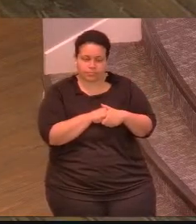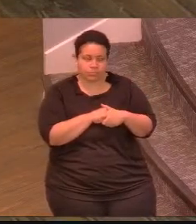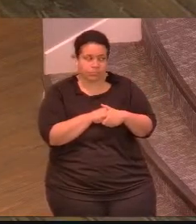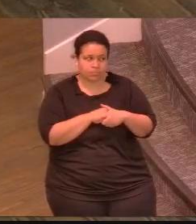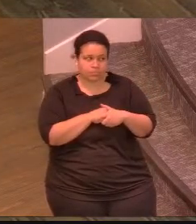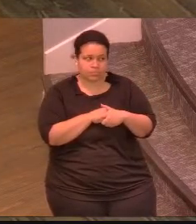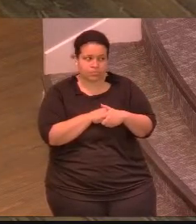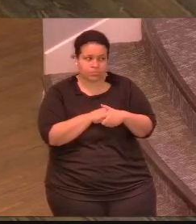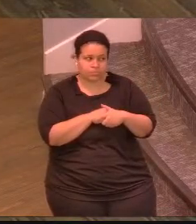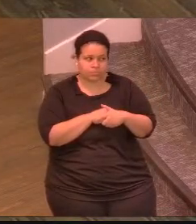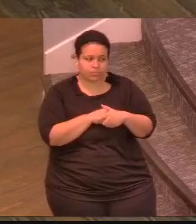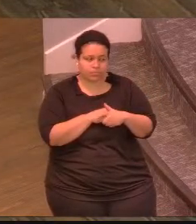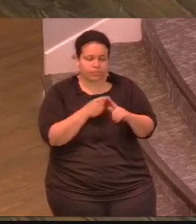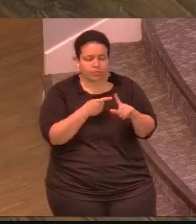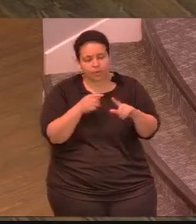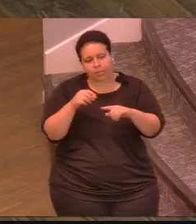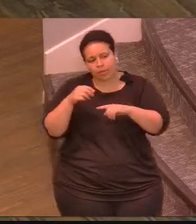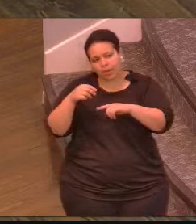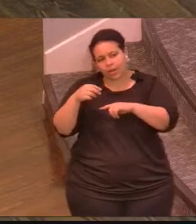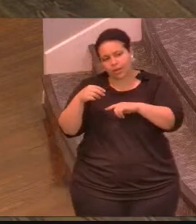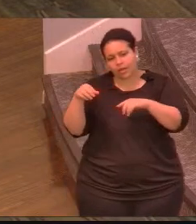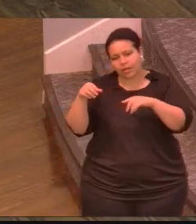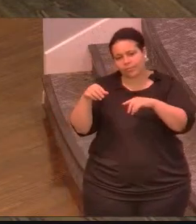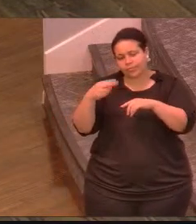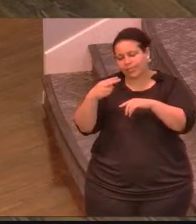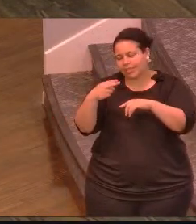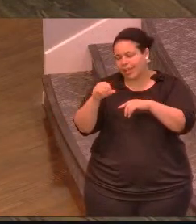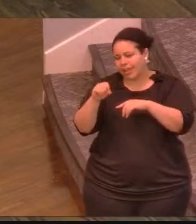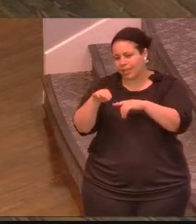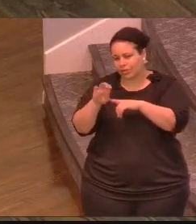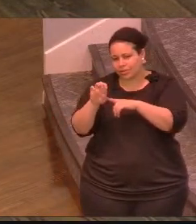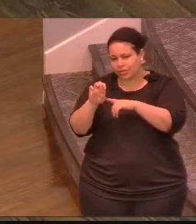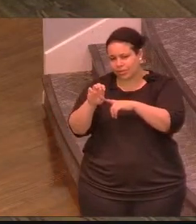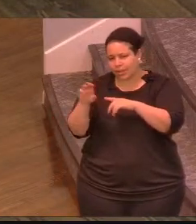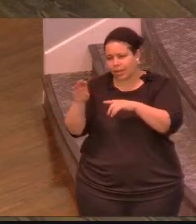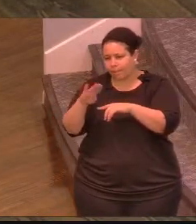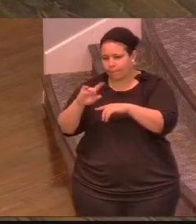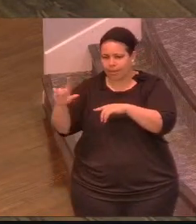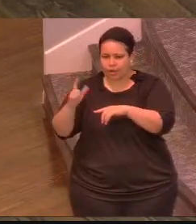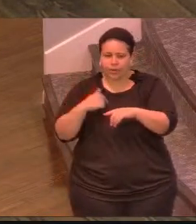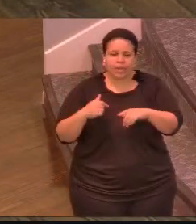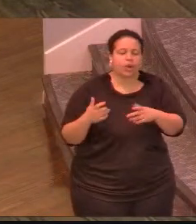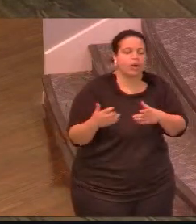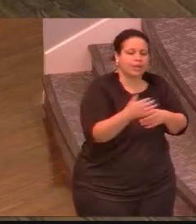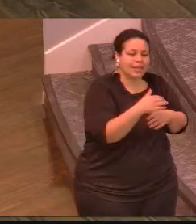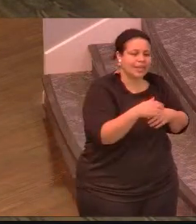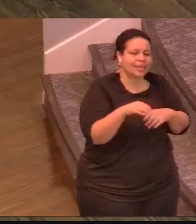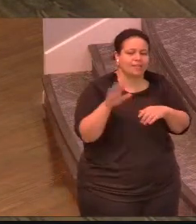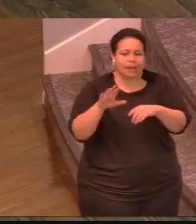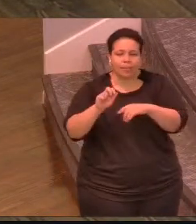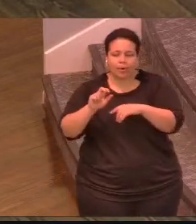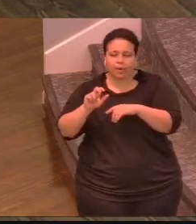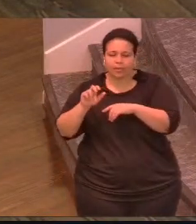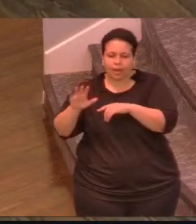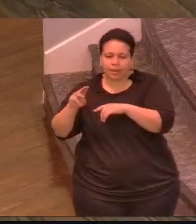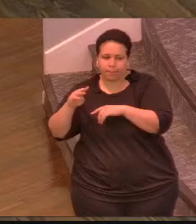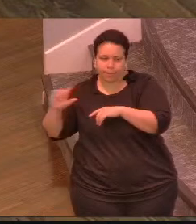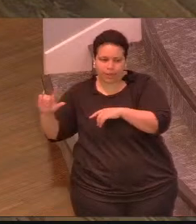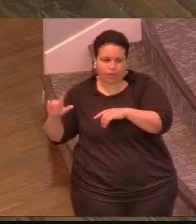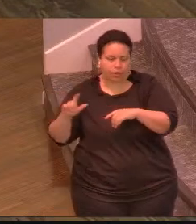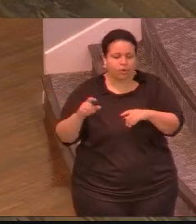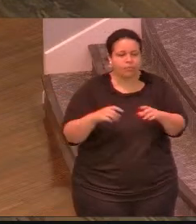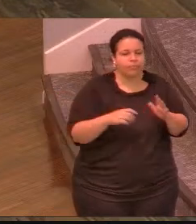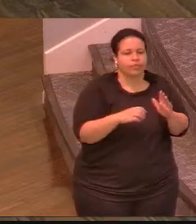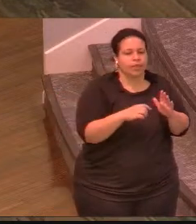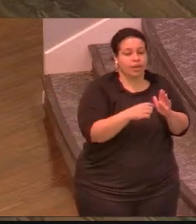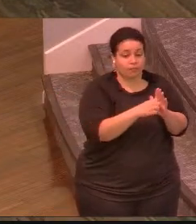the House bill allotment here. So we are receiving an additional $5.5 million. Out of that, we know that we're